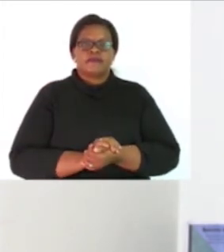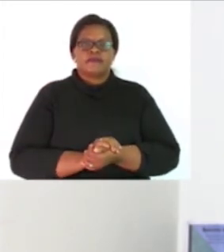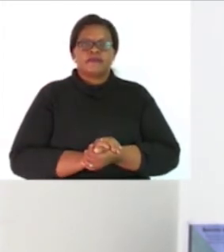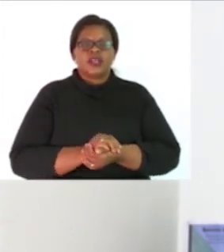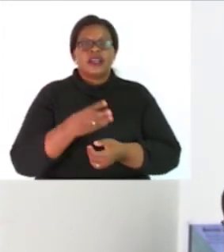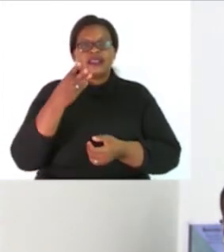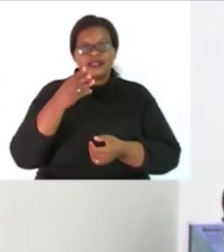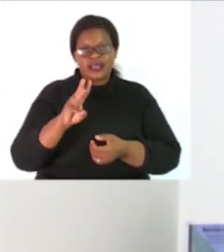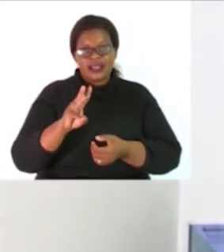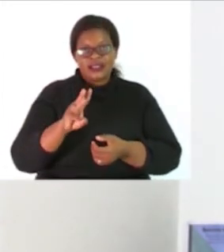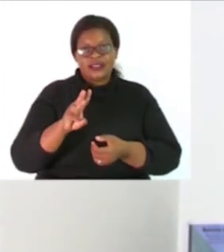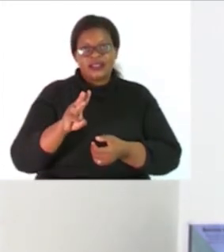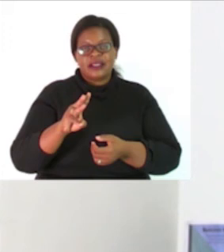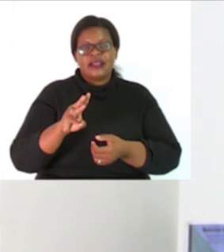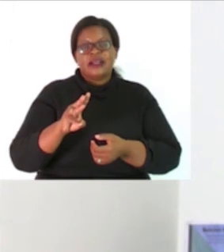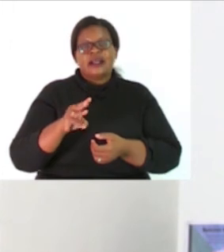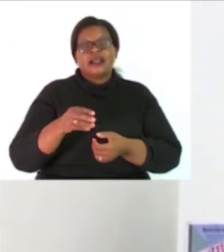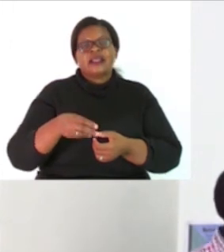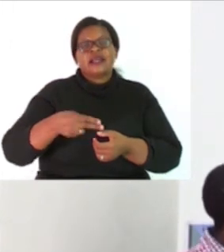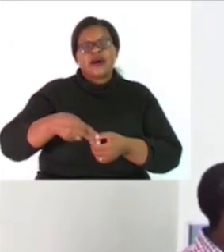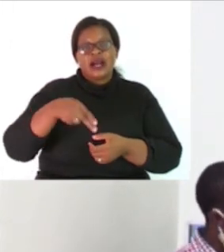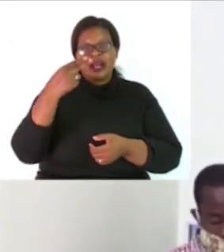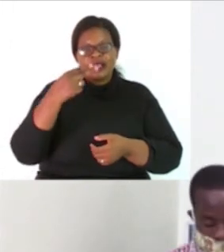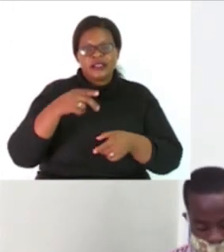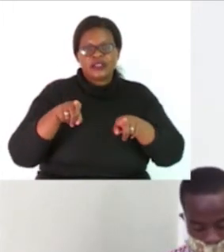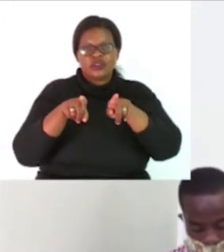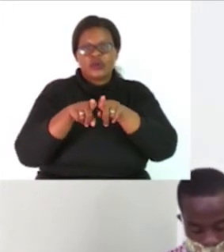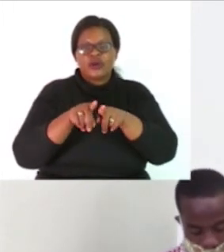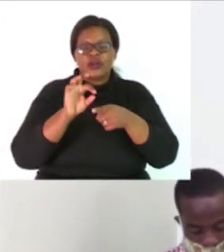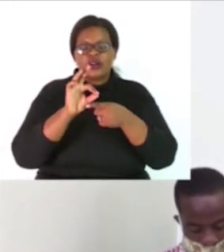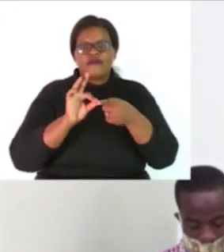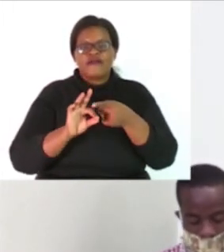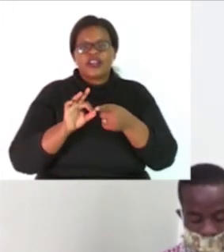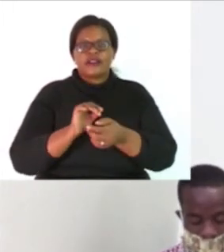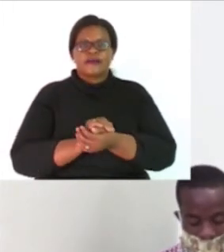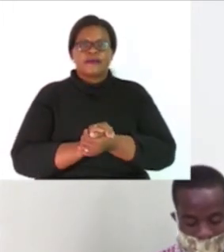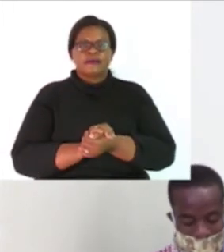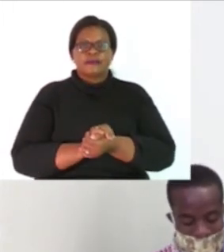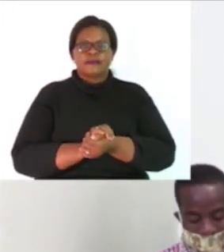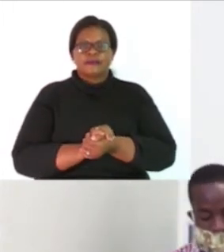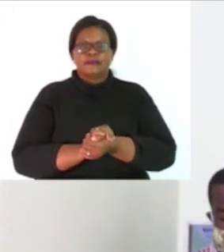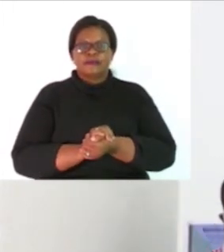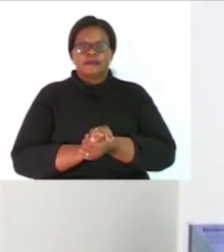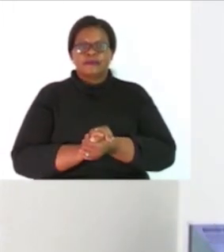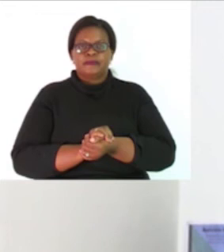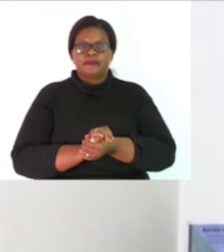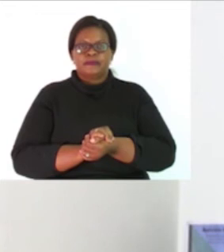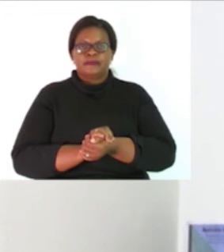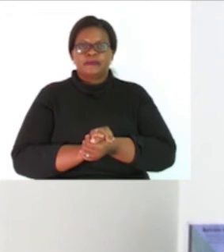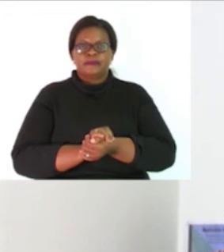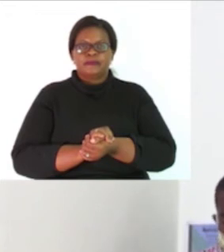So 6 is our highest common factor. Okay?